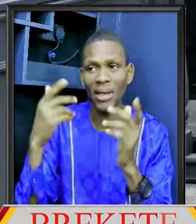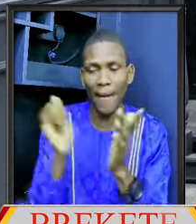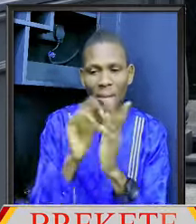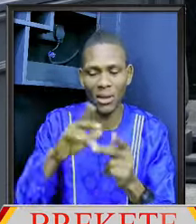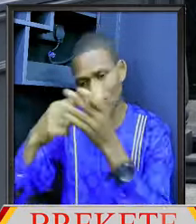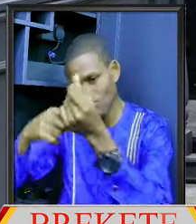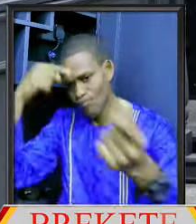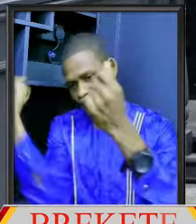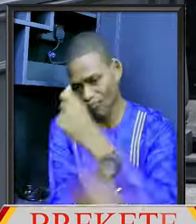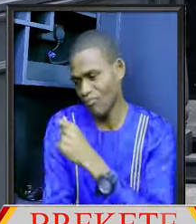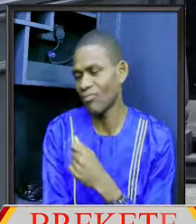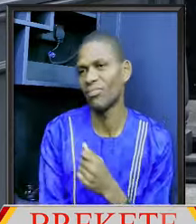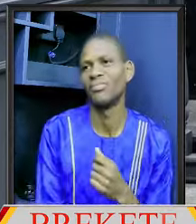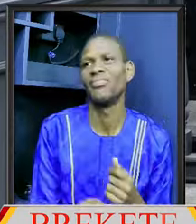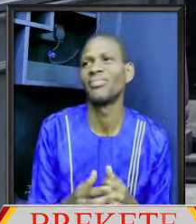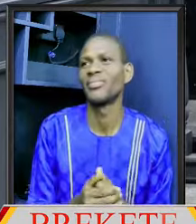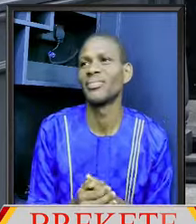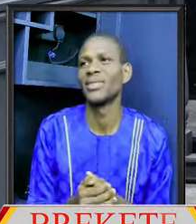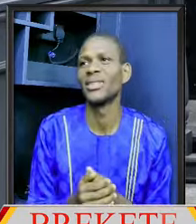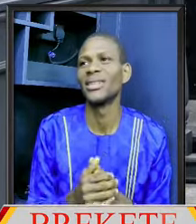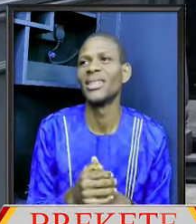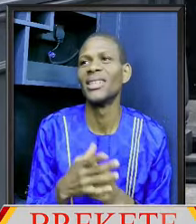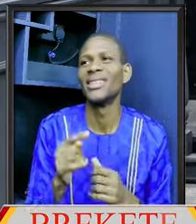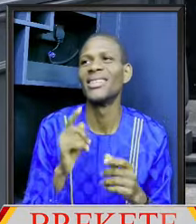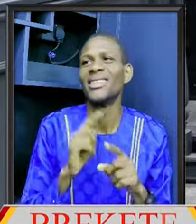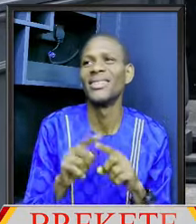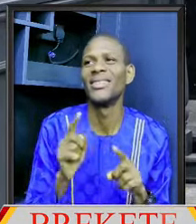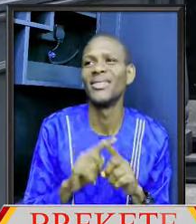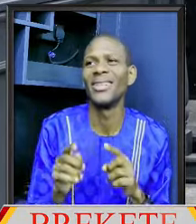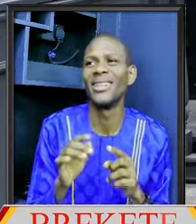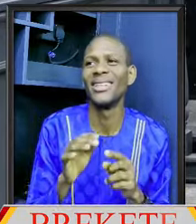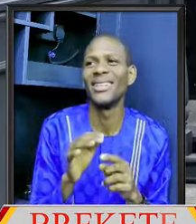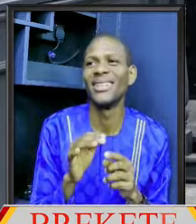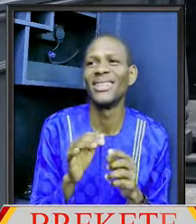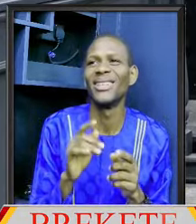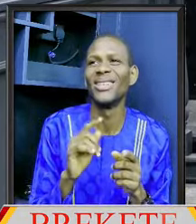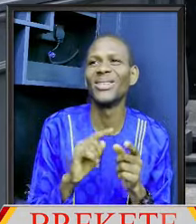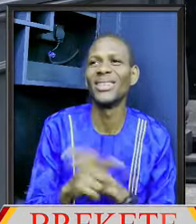So, ordinary president.